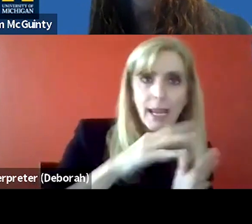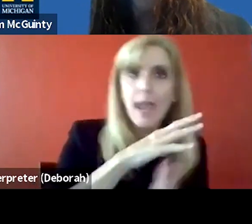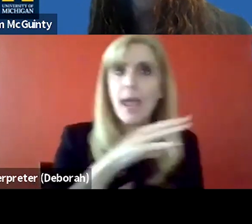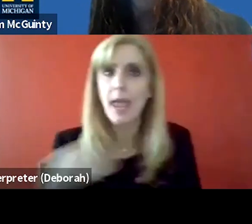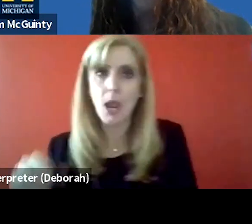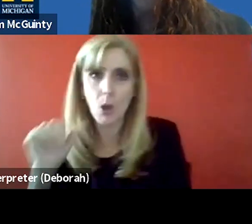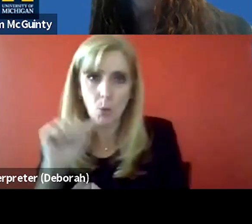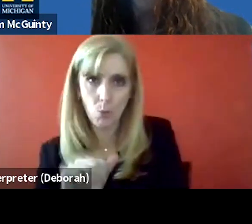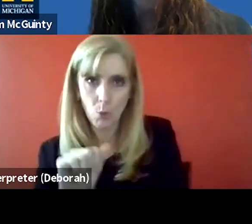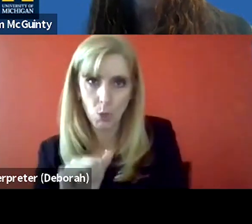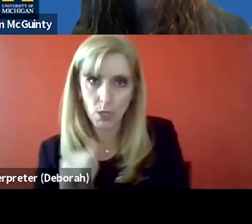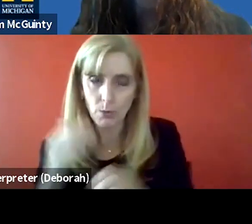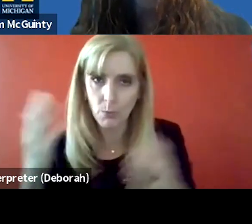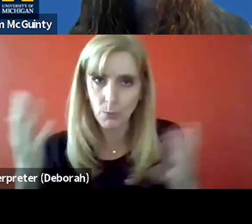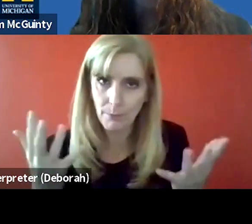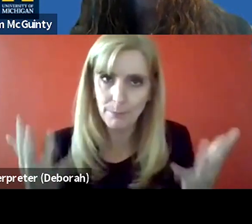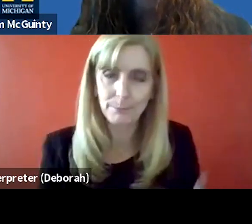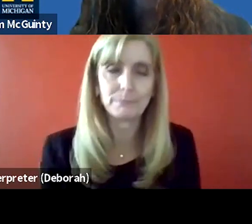There